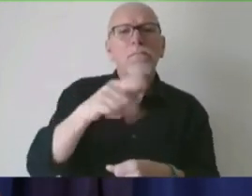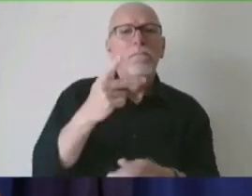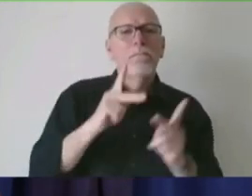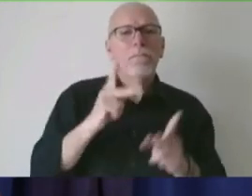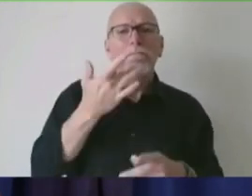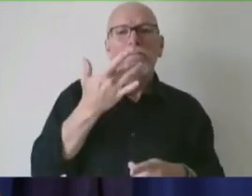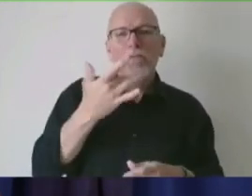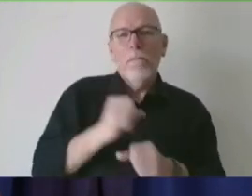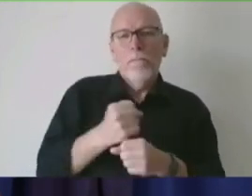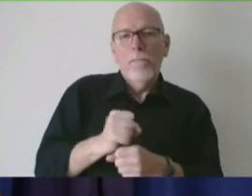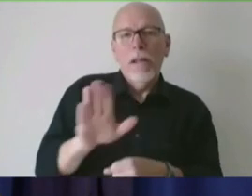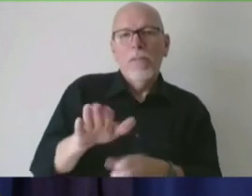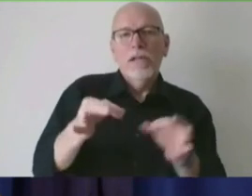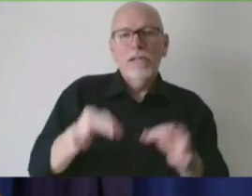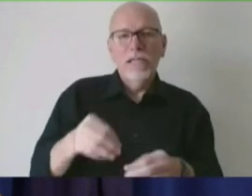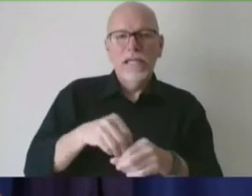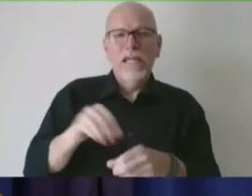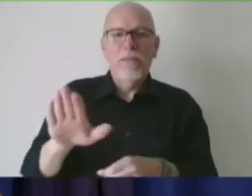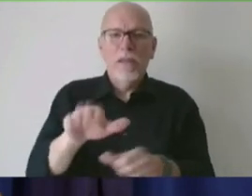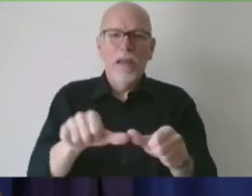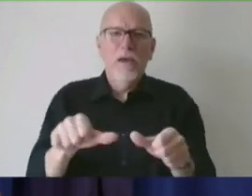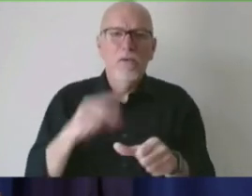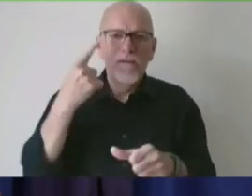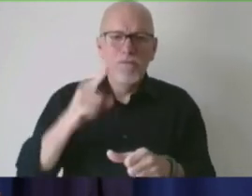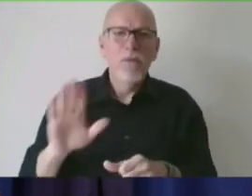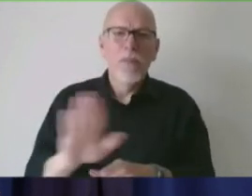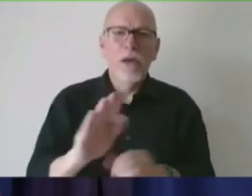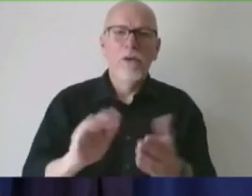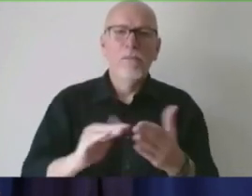these decisions across the state for their communities.